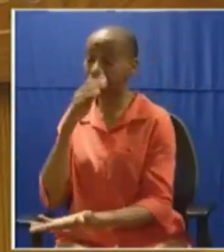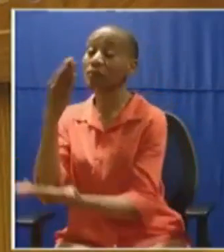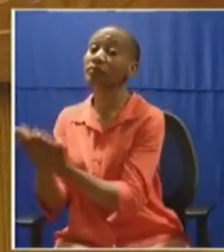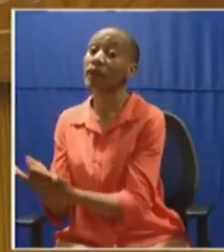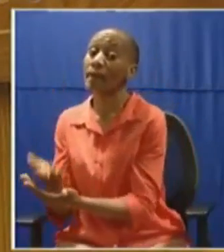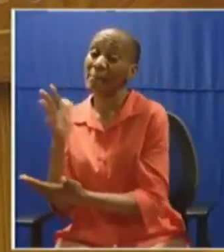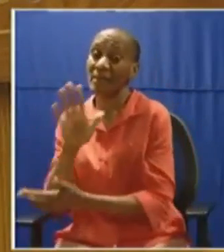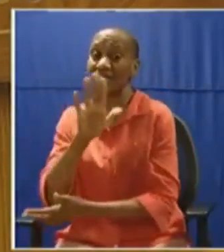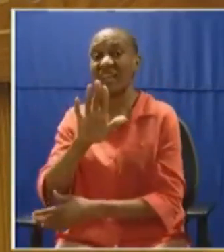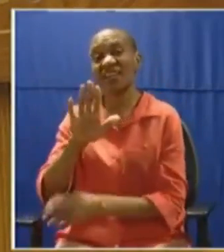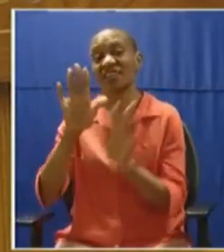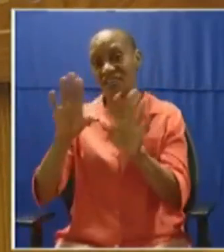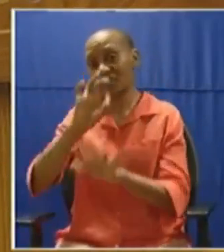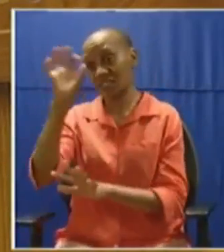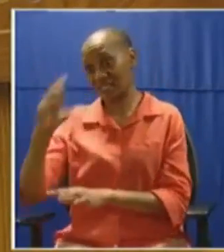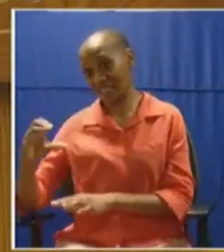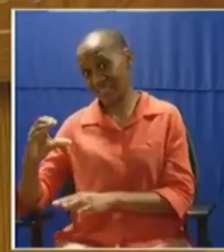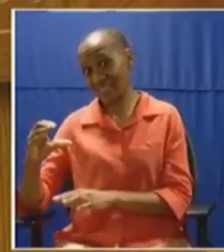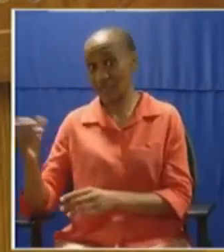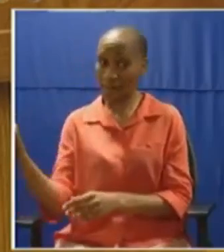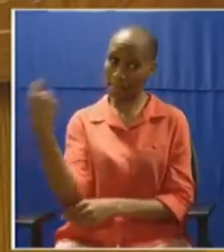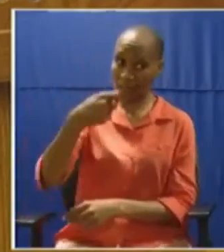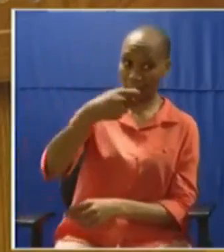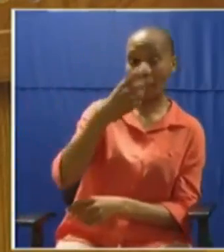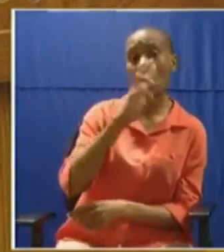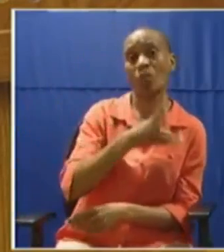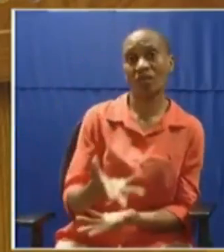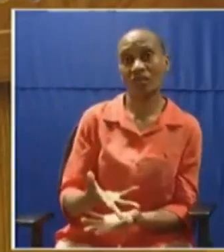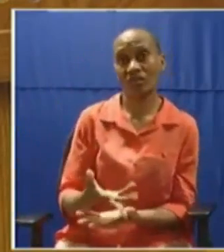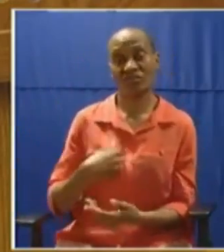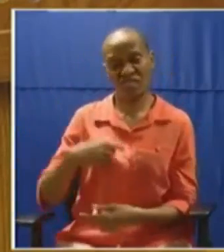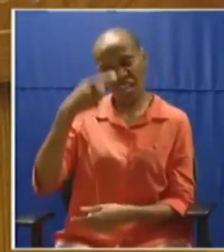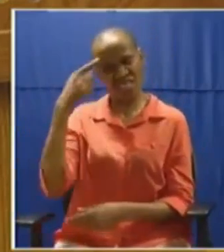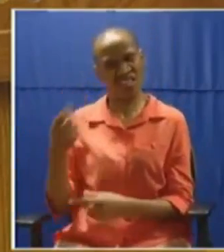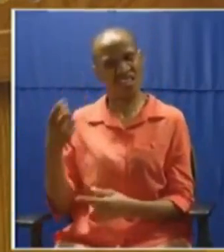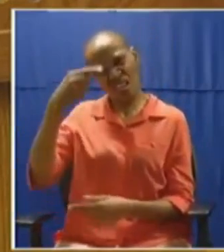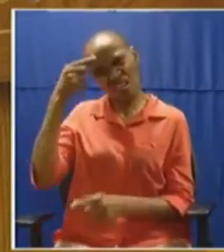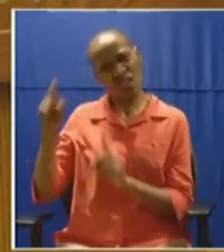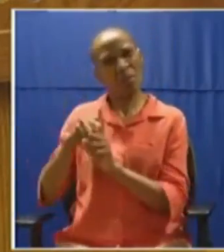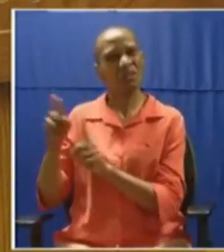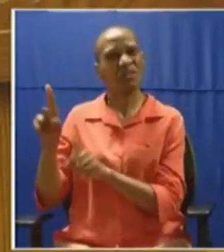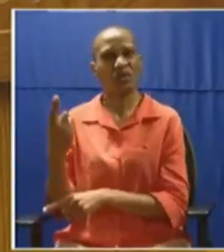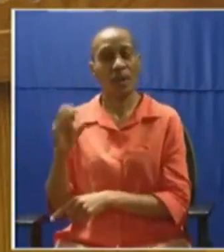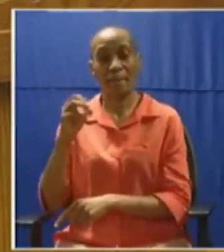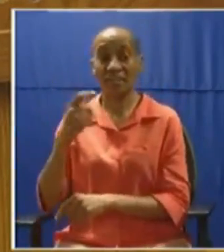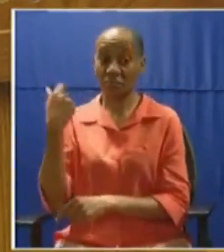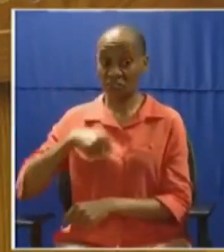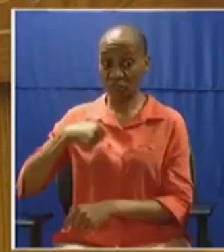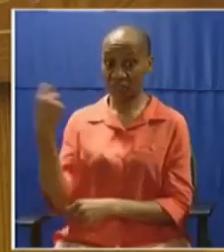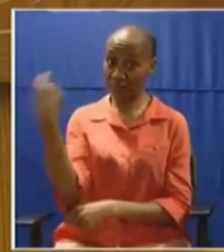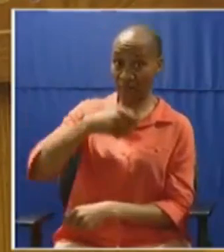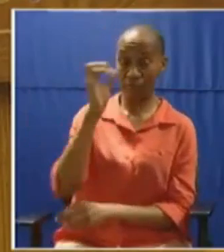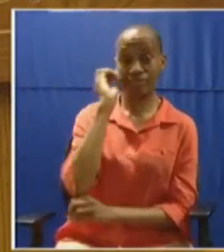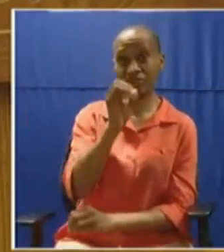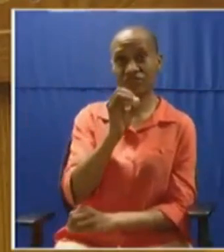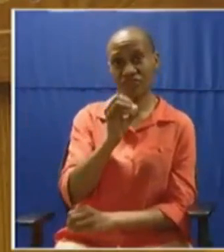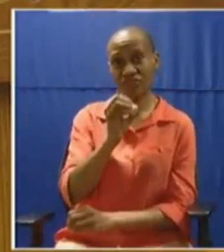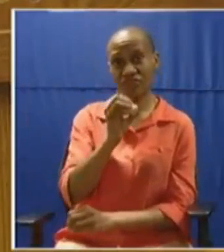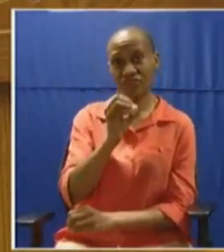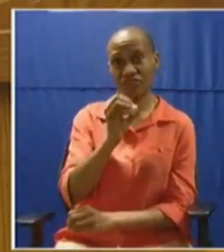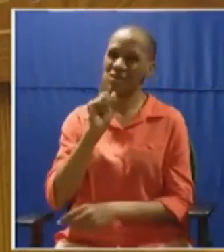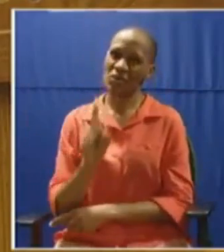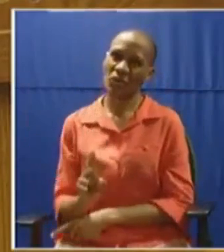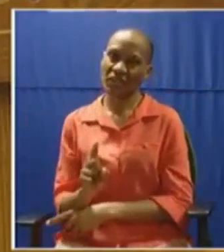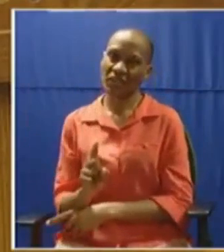10 cents in the rand. It now appears that this was optimistic and they are unlikely to get anything at all. This means that